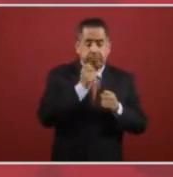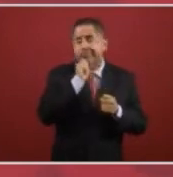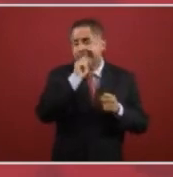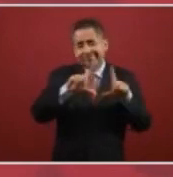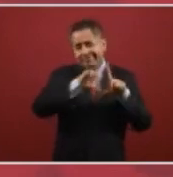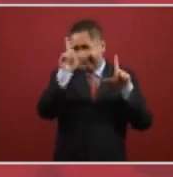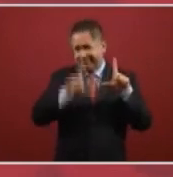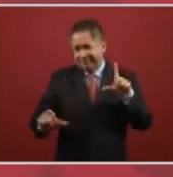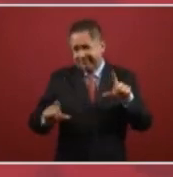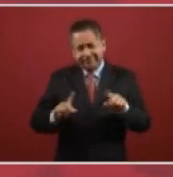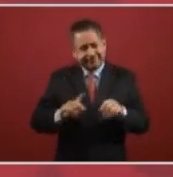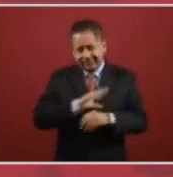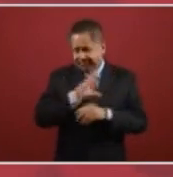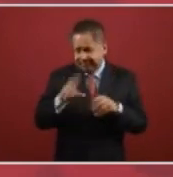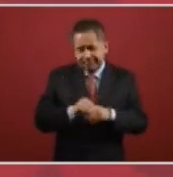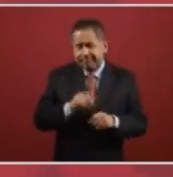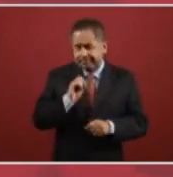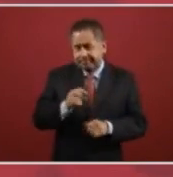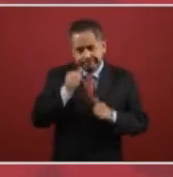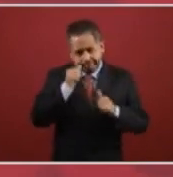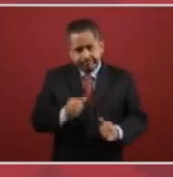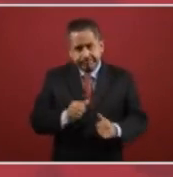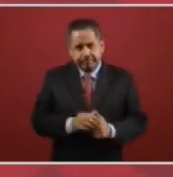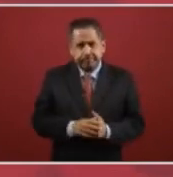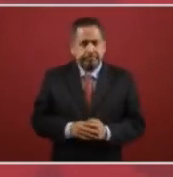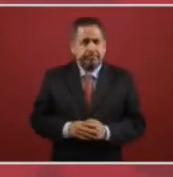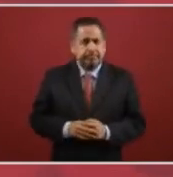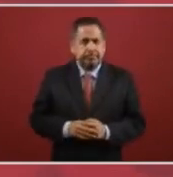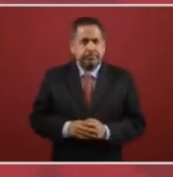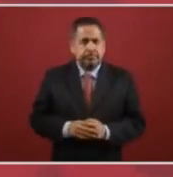in Sonora and the whole country?